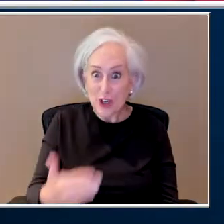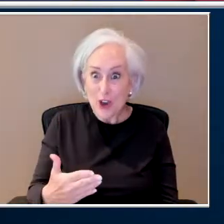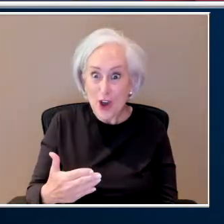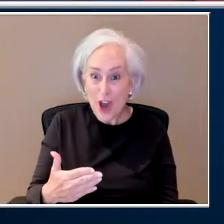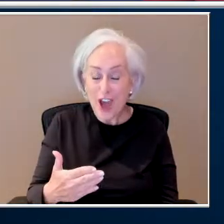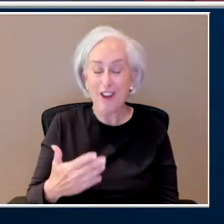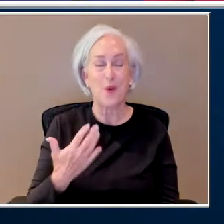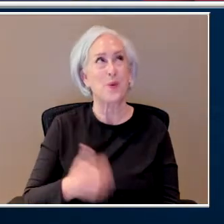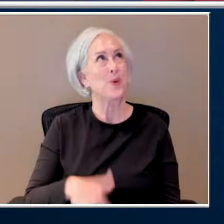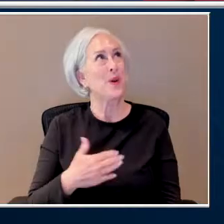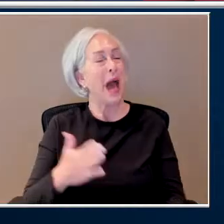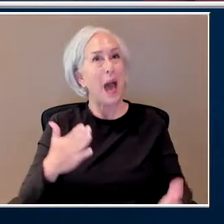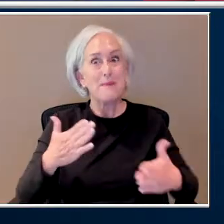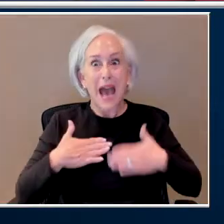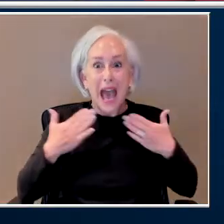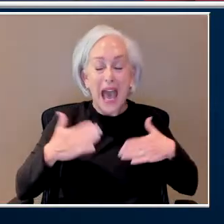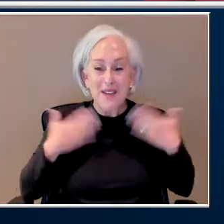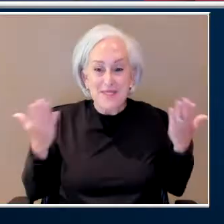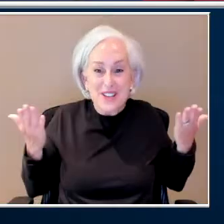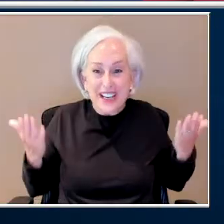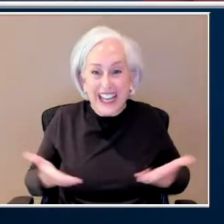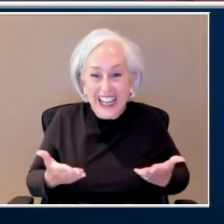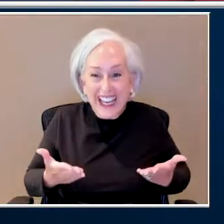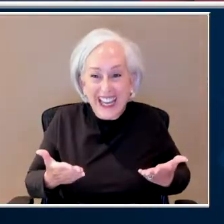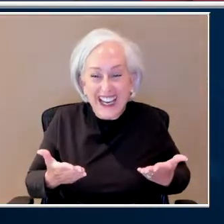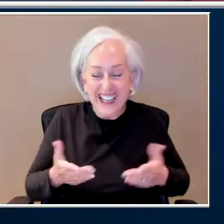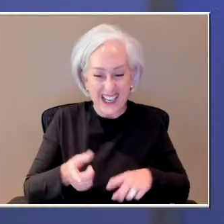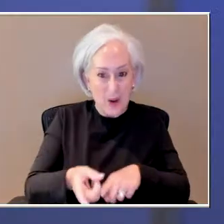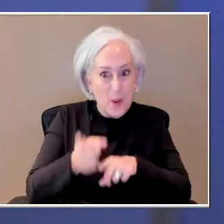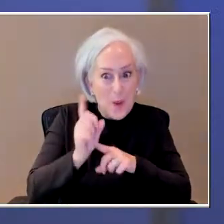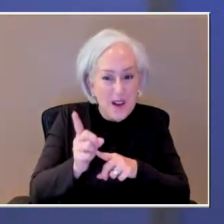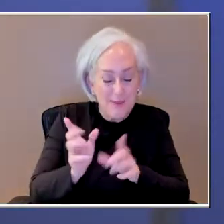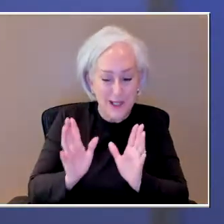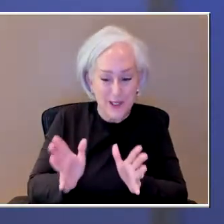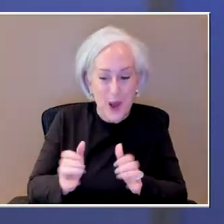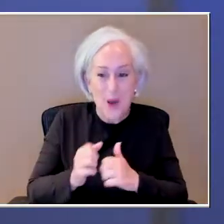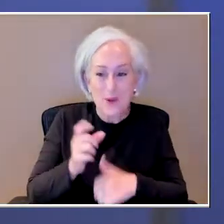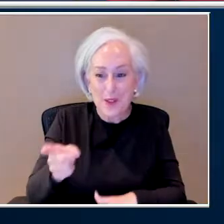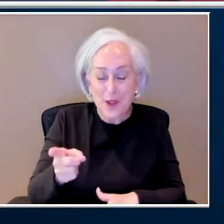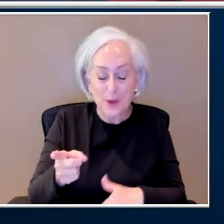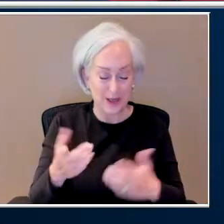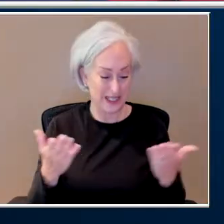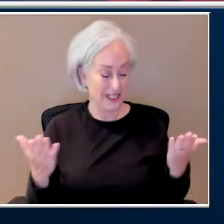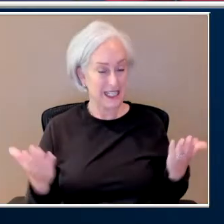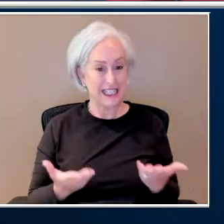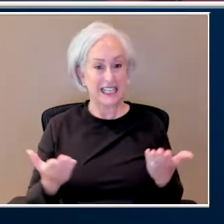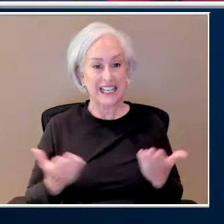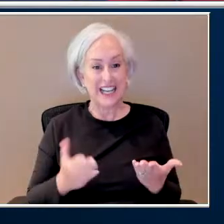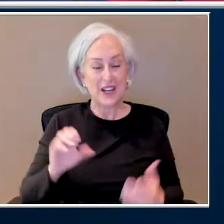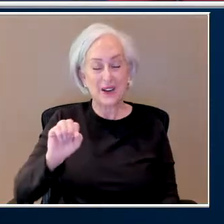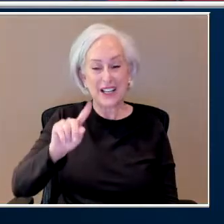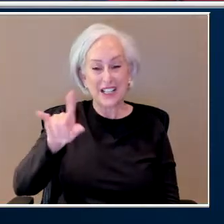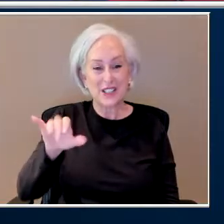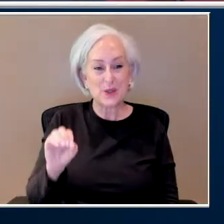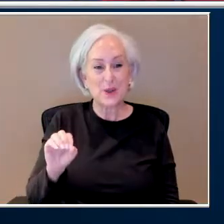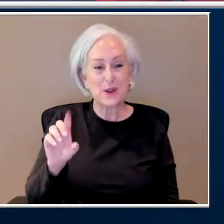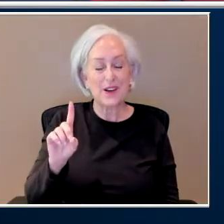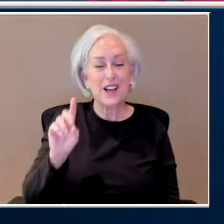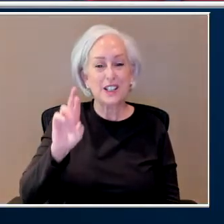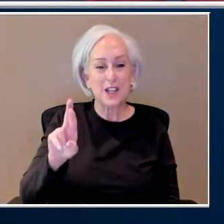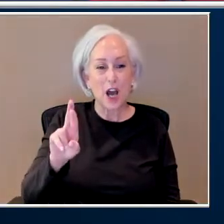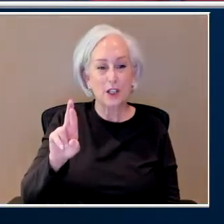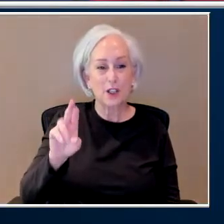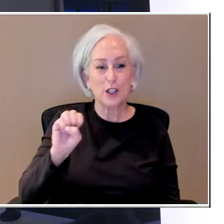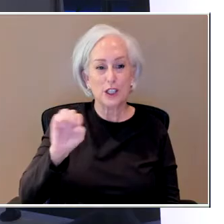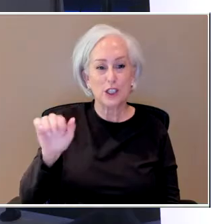you both with us. We're going to get with you in just a moment. Here in studio with us is going to be Dr. Sean Coomer here in just a